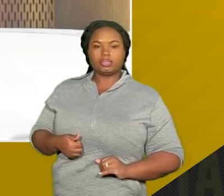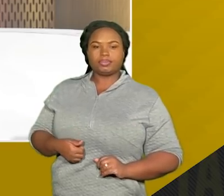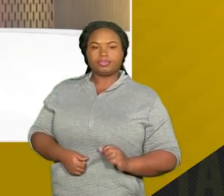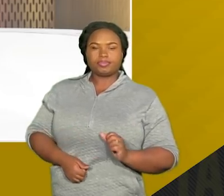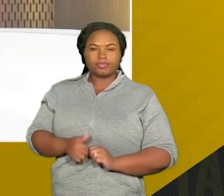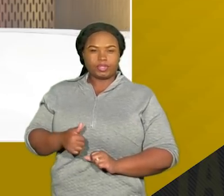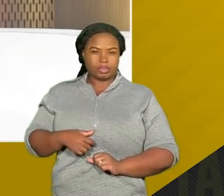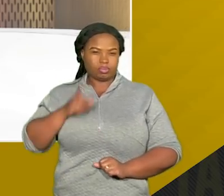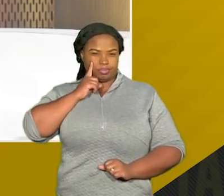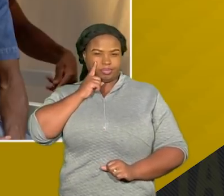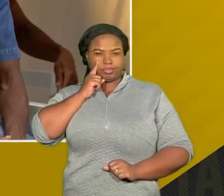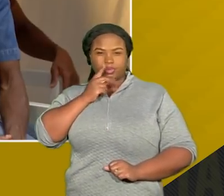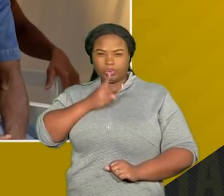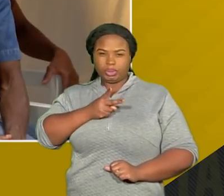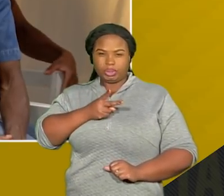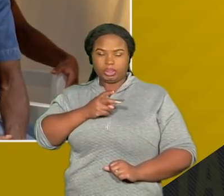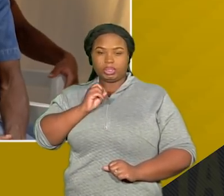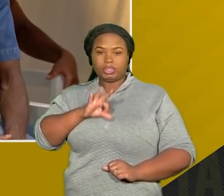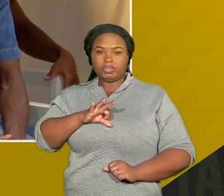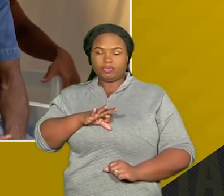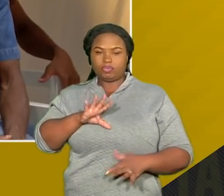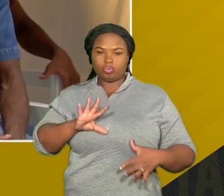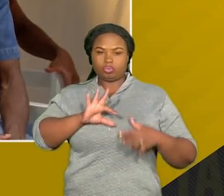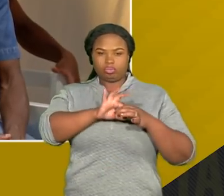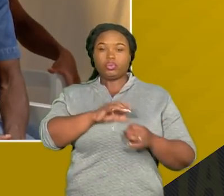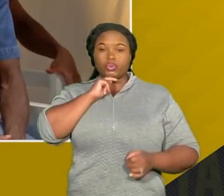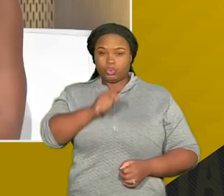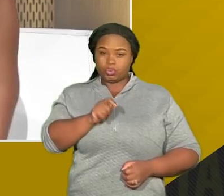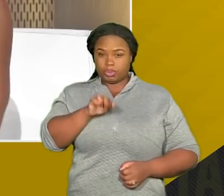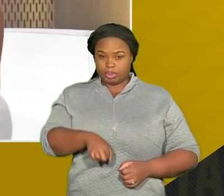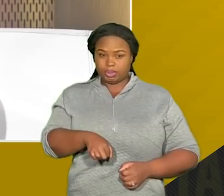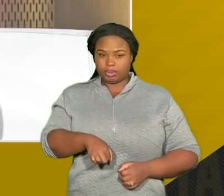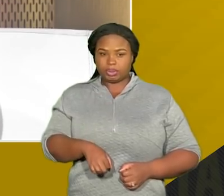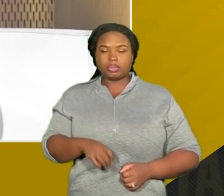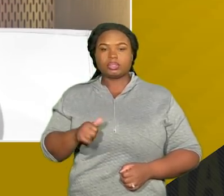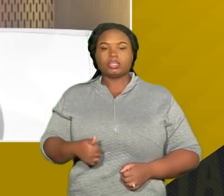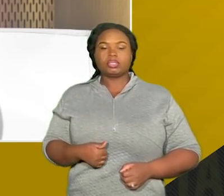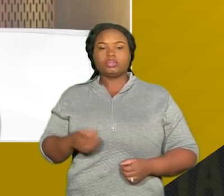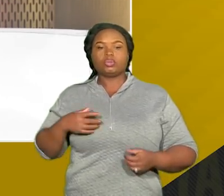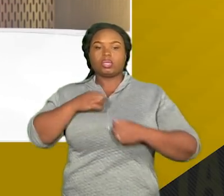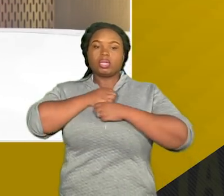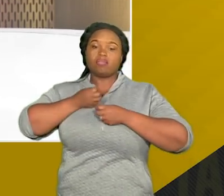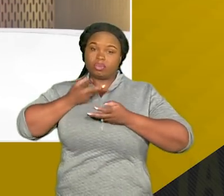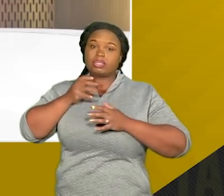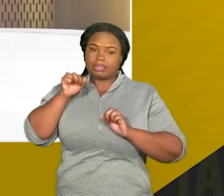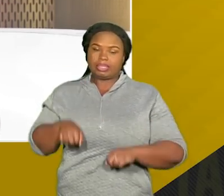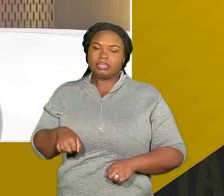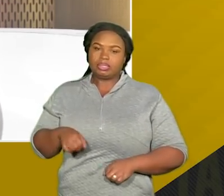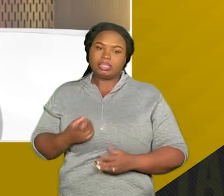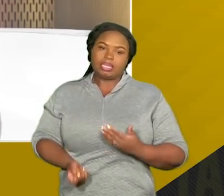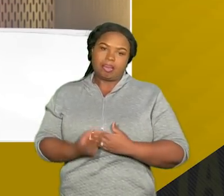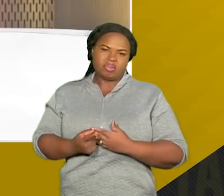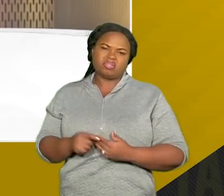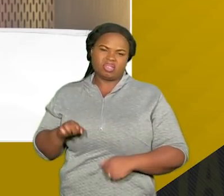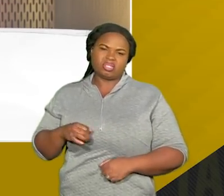tests the relationship as well as your faith towards the union that you've put together. So stuff like love potions actually do exist and they do